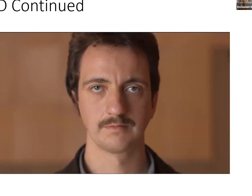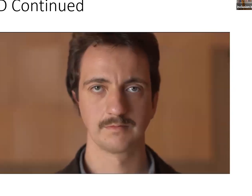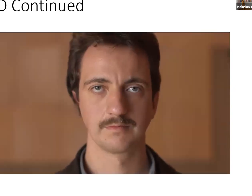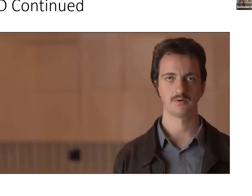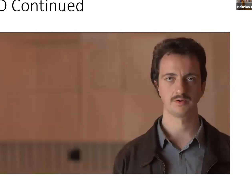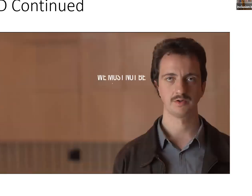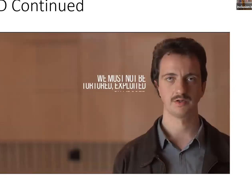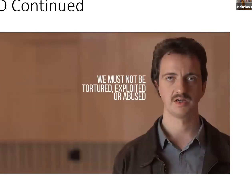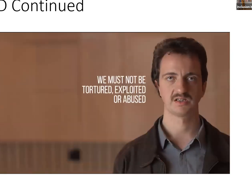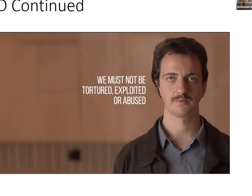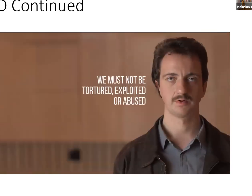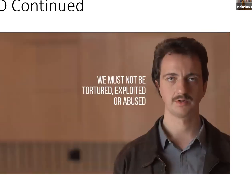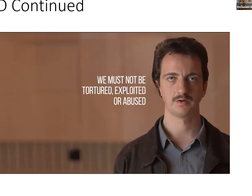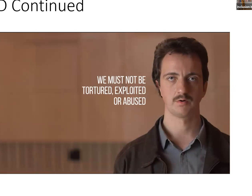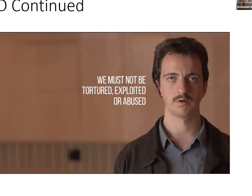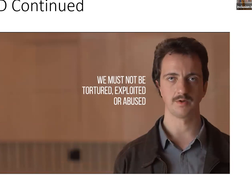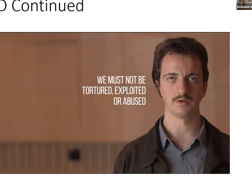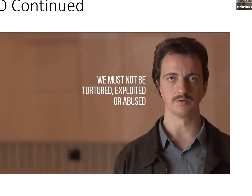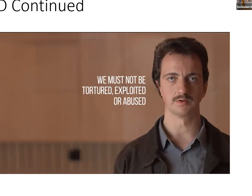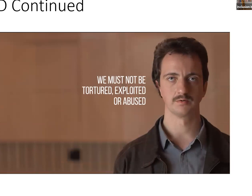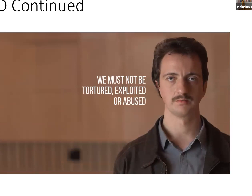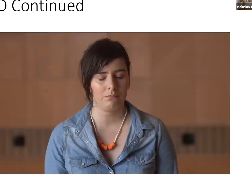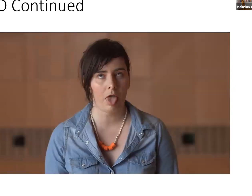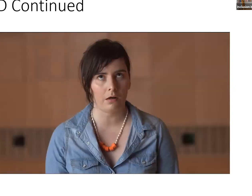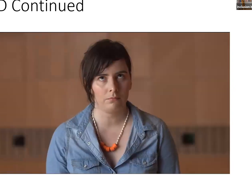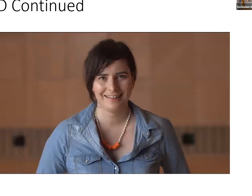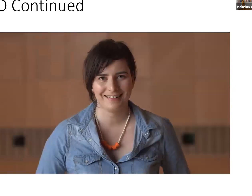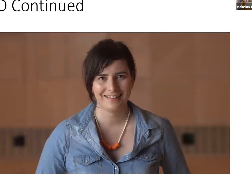We must not be tortured, exploited, or abused.